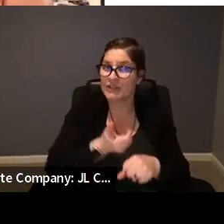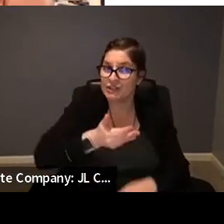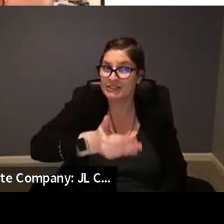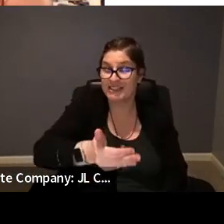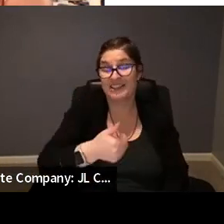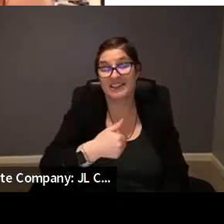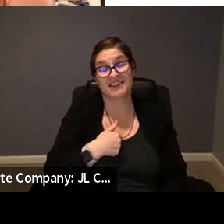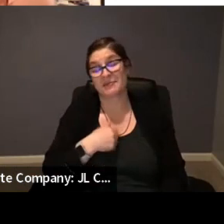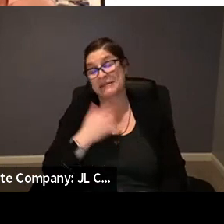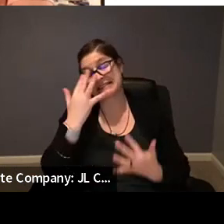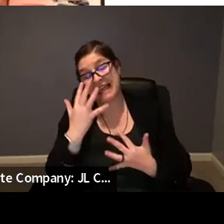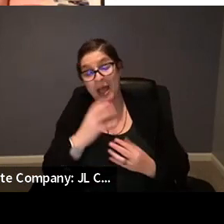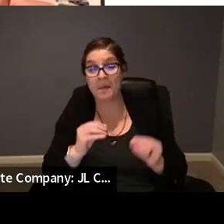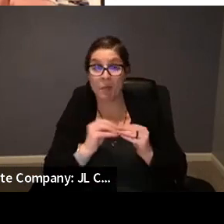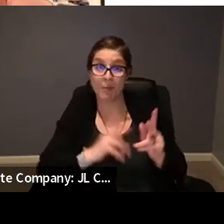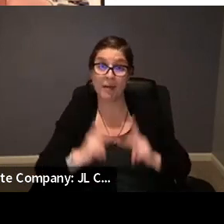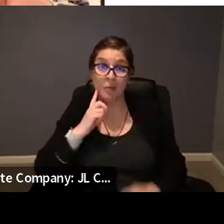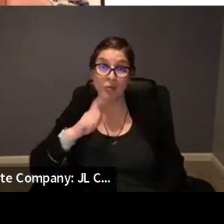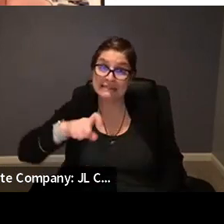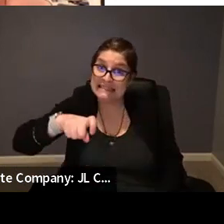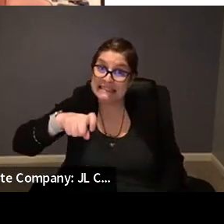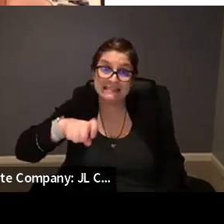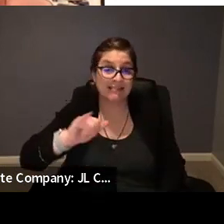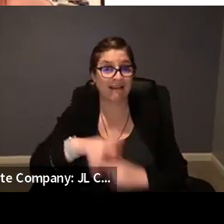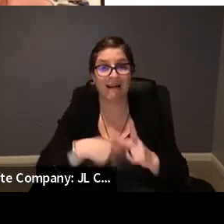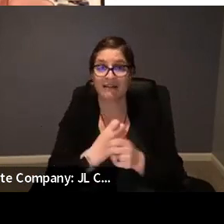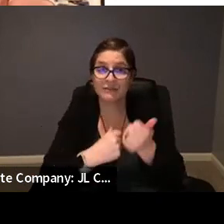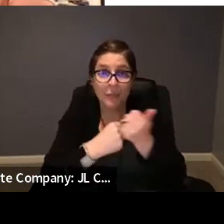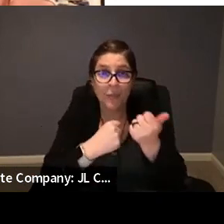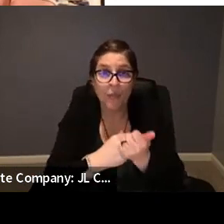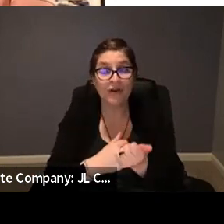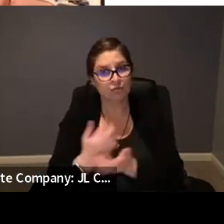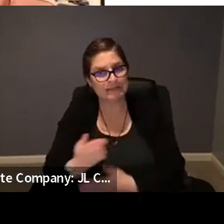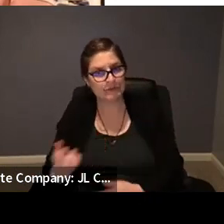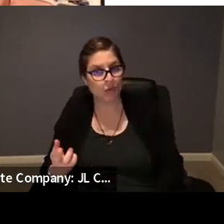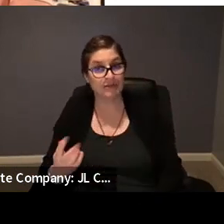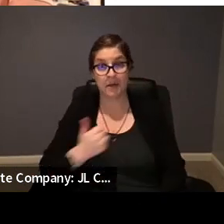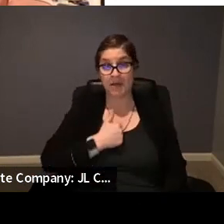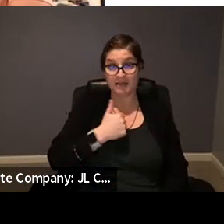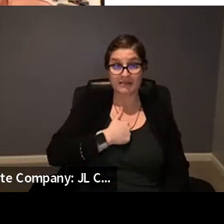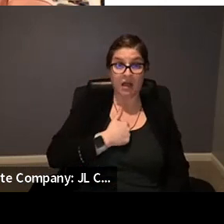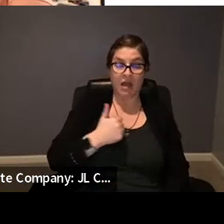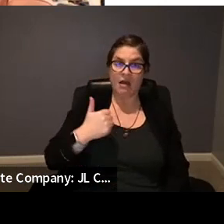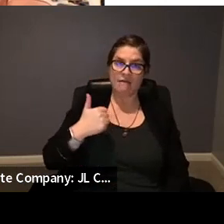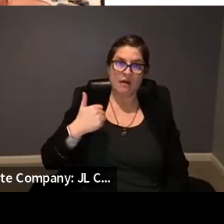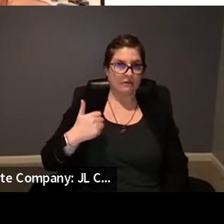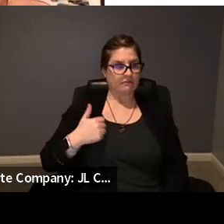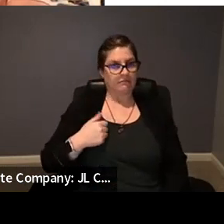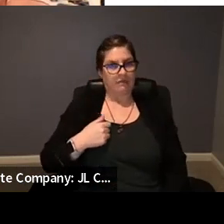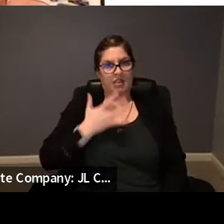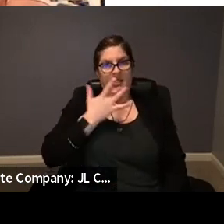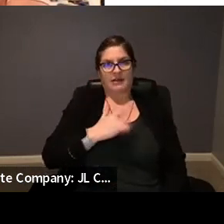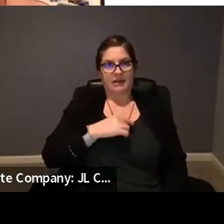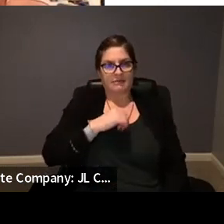as more people need those resources. You know, as somebody who has been fortunate to be able to get off of SSI, you know, there's